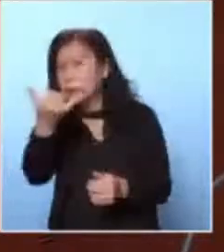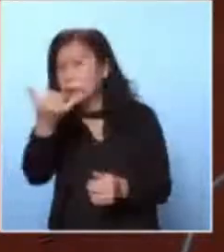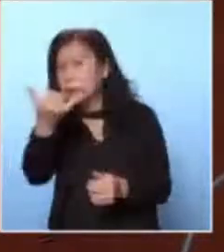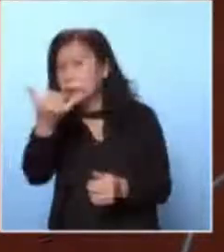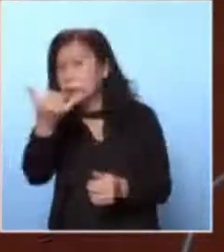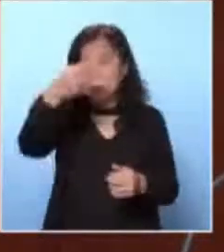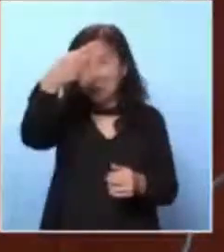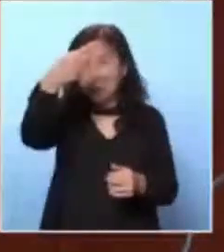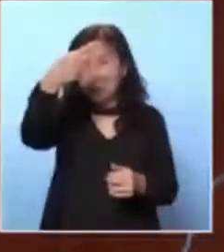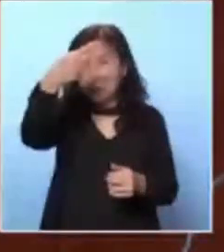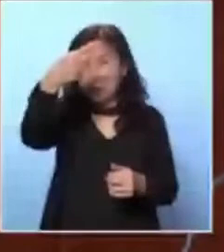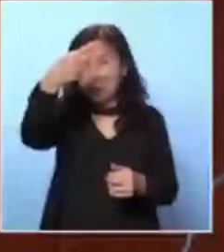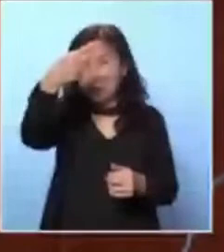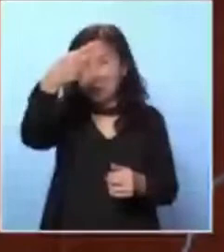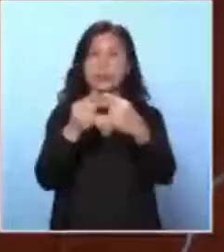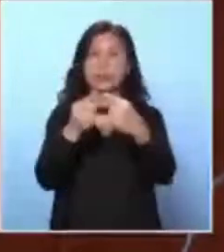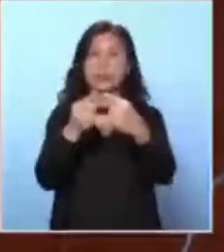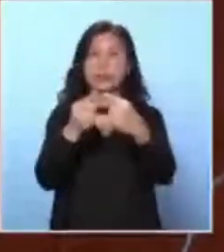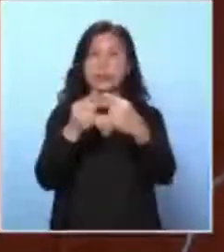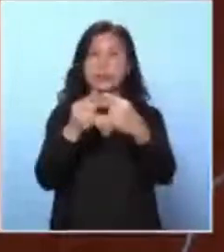time. 1.